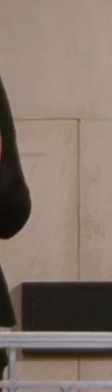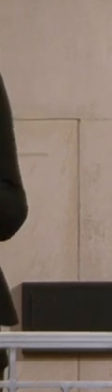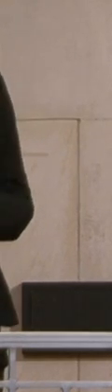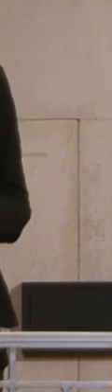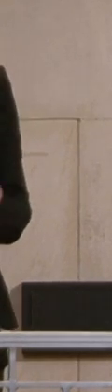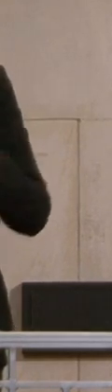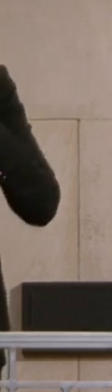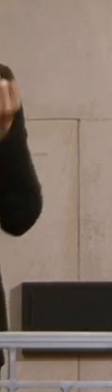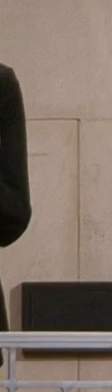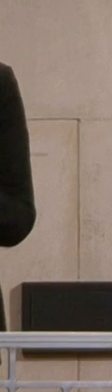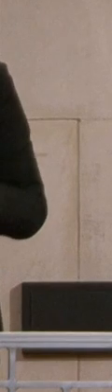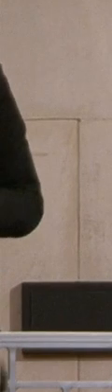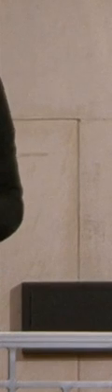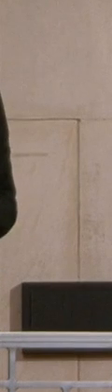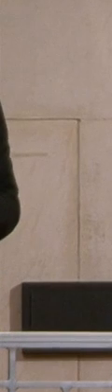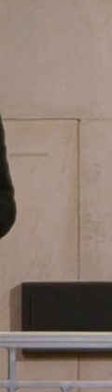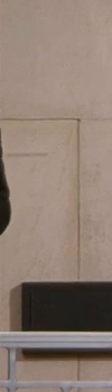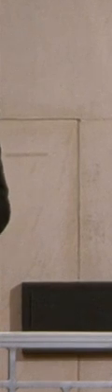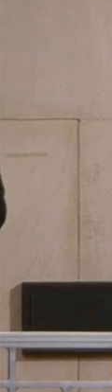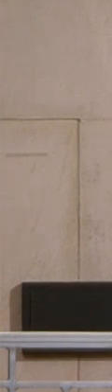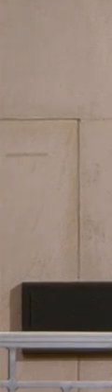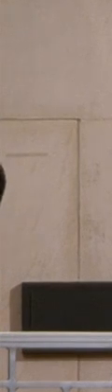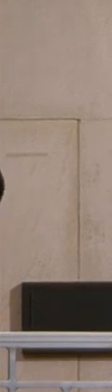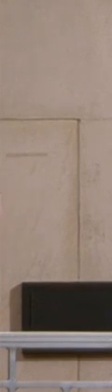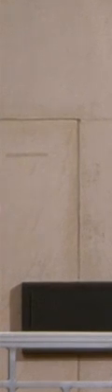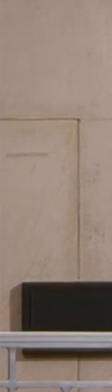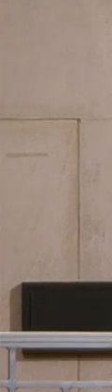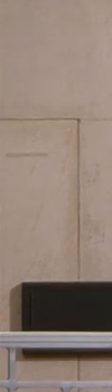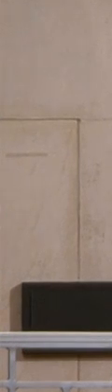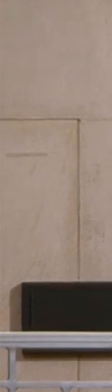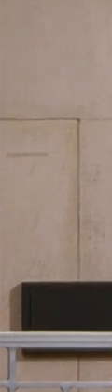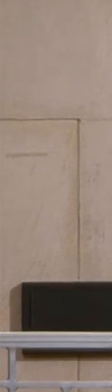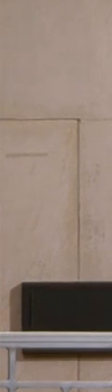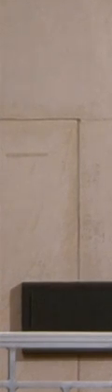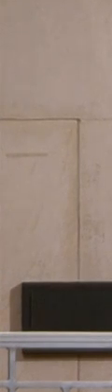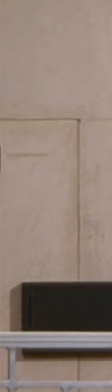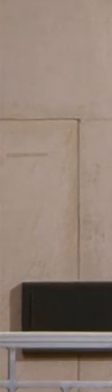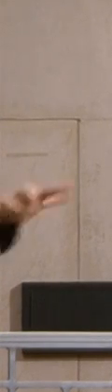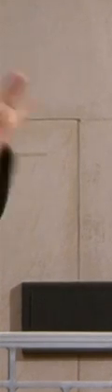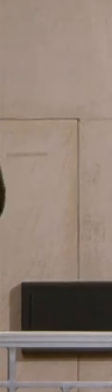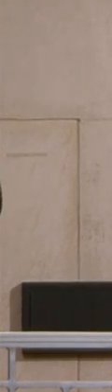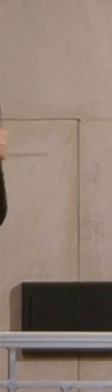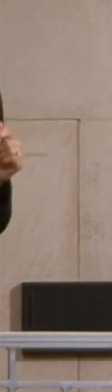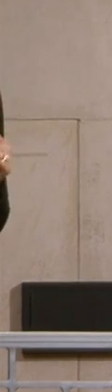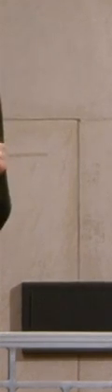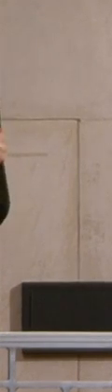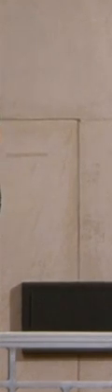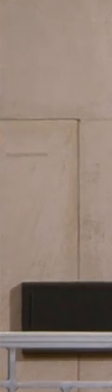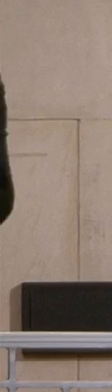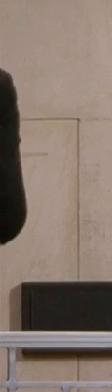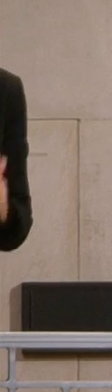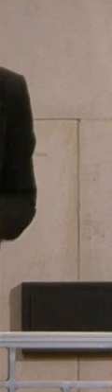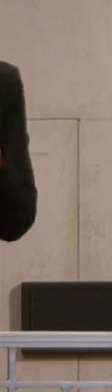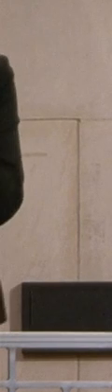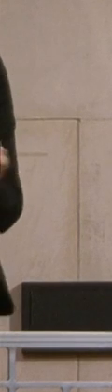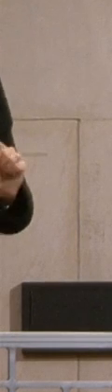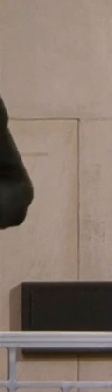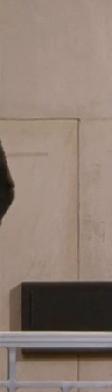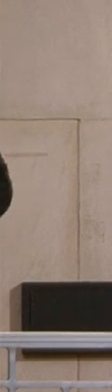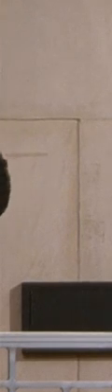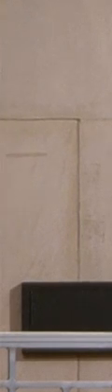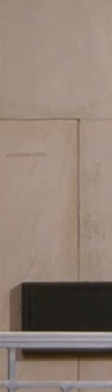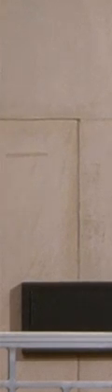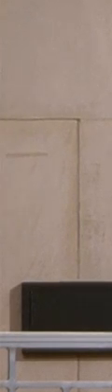this society. That has meant the world, it's changed lives, and it has saved lives. And it has been